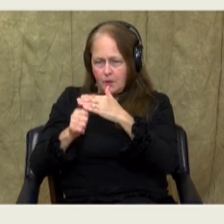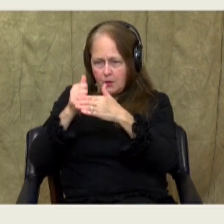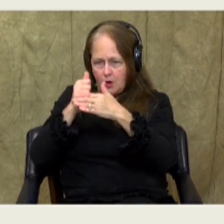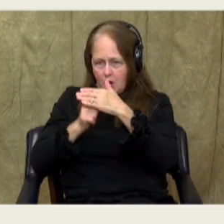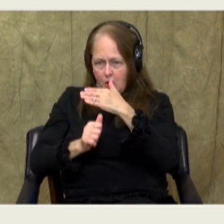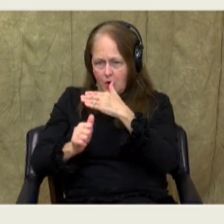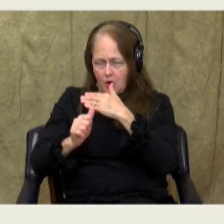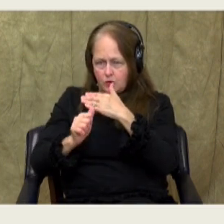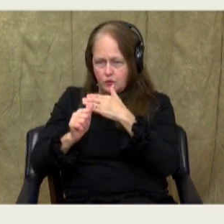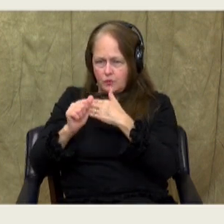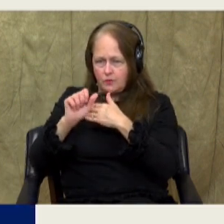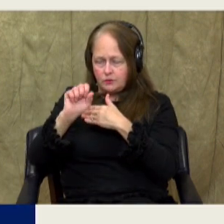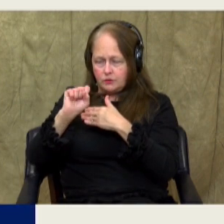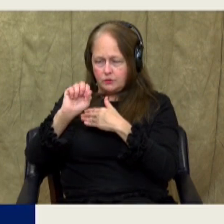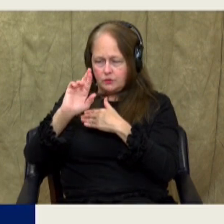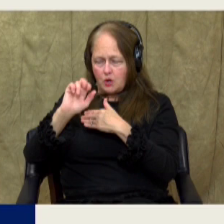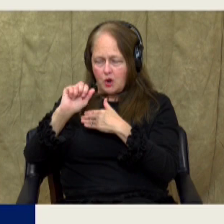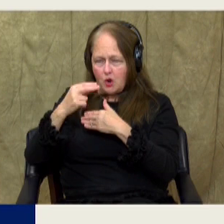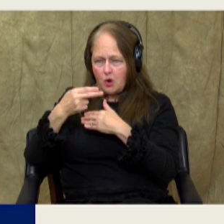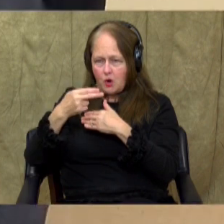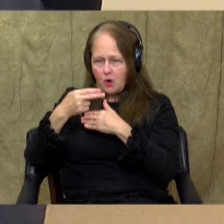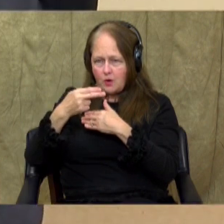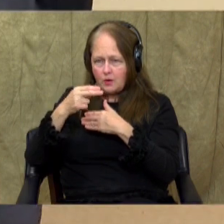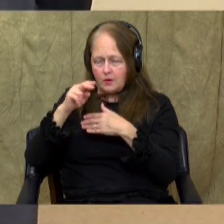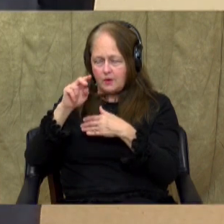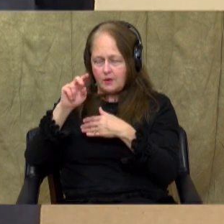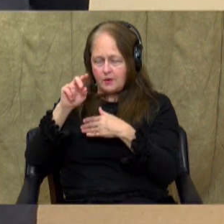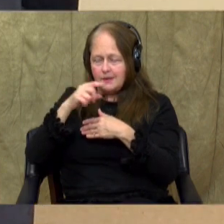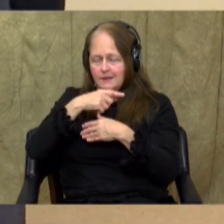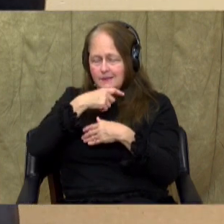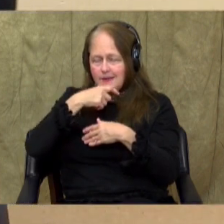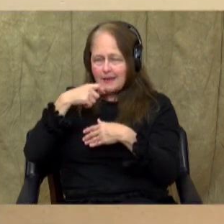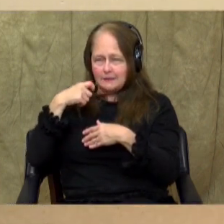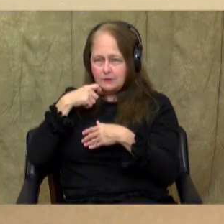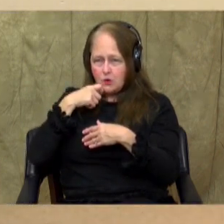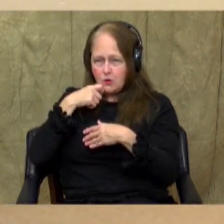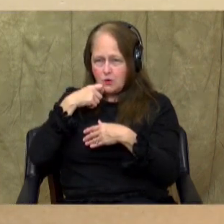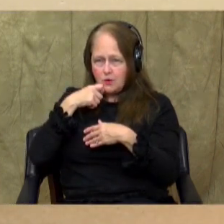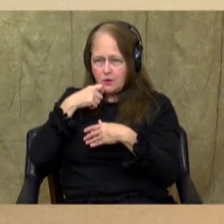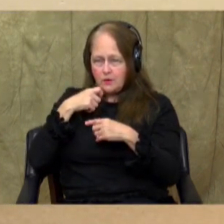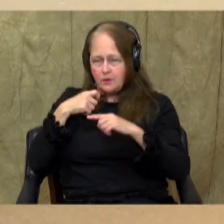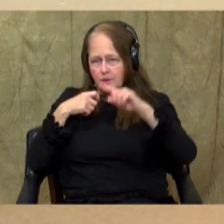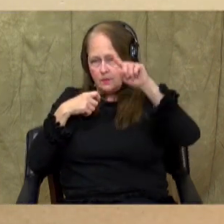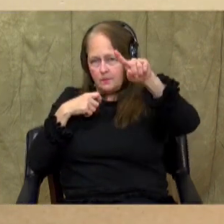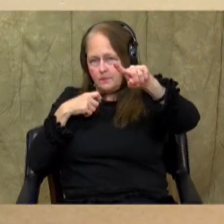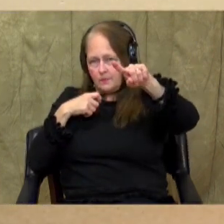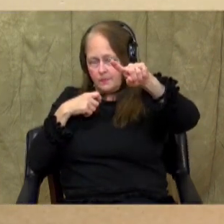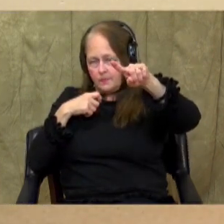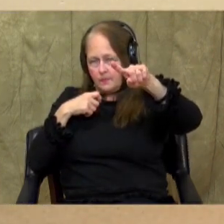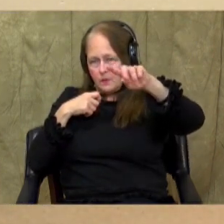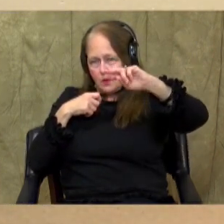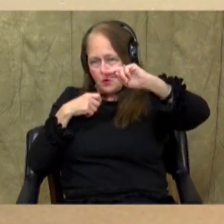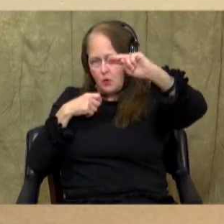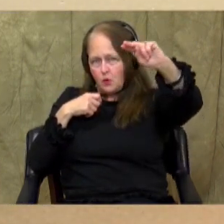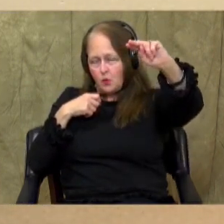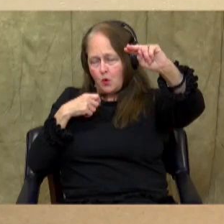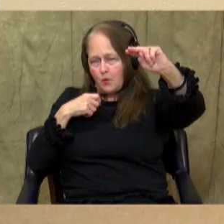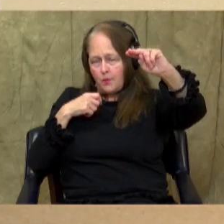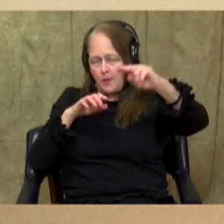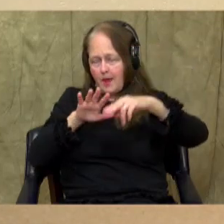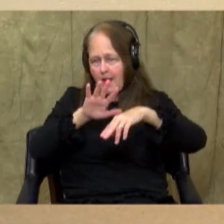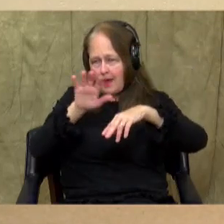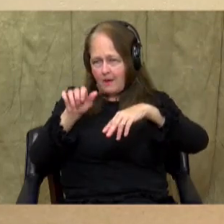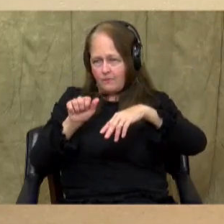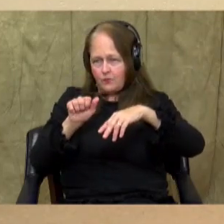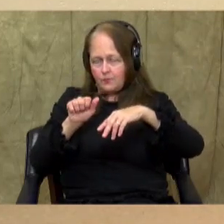under the Sahara Desert. But in geography sense, that means south, okay? So the Sahara Desert is in the very north of Africa. So